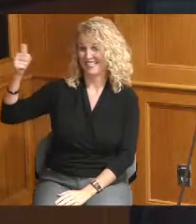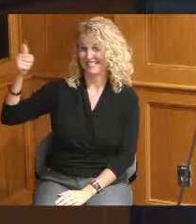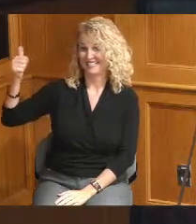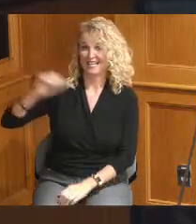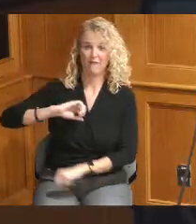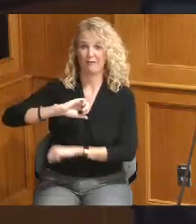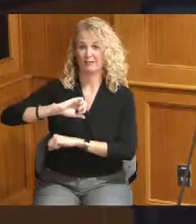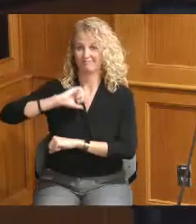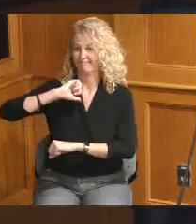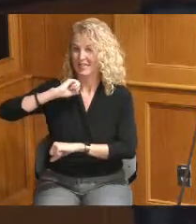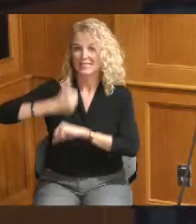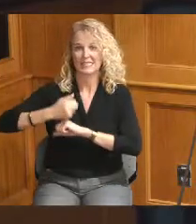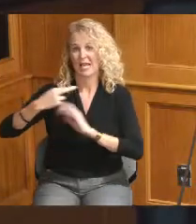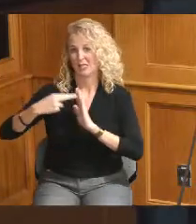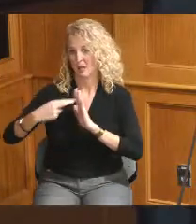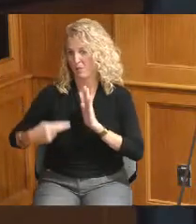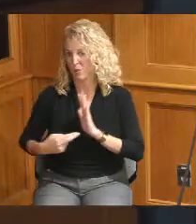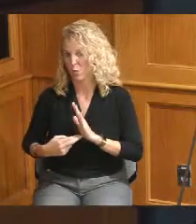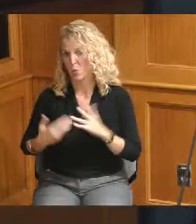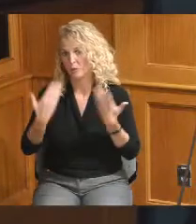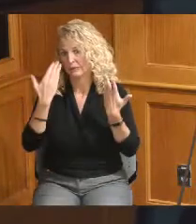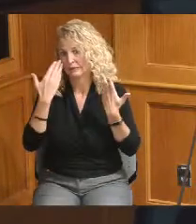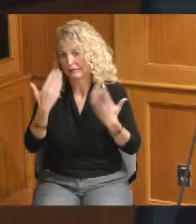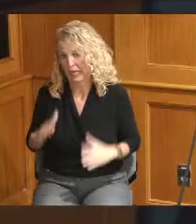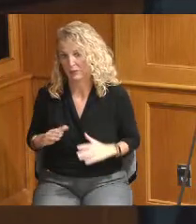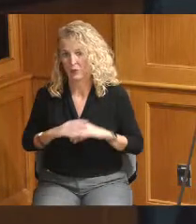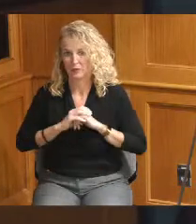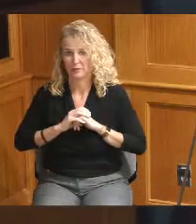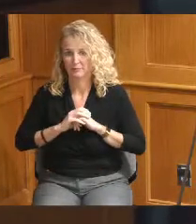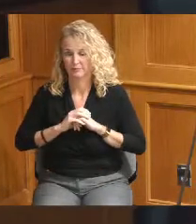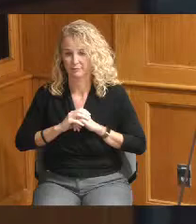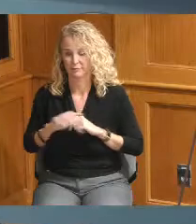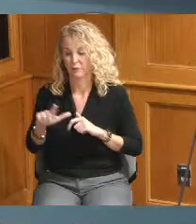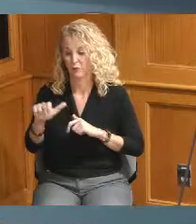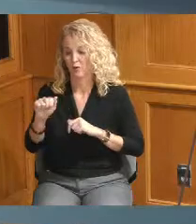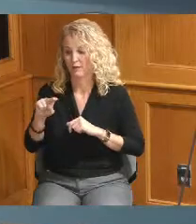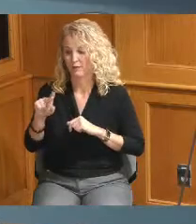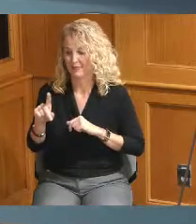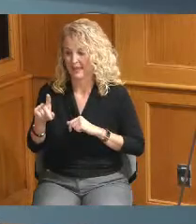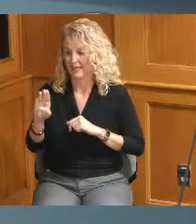certain percentage over which we are not allowed to go for land bank purposes?